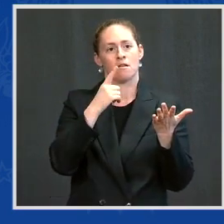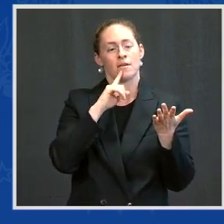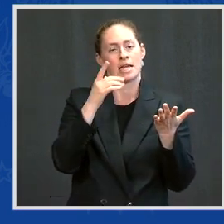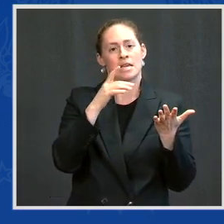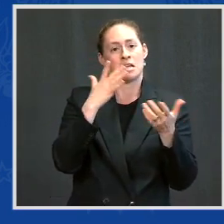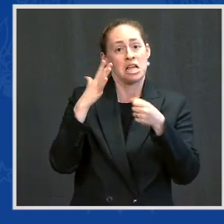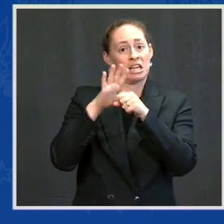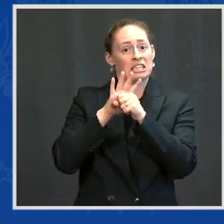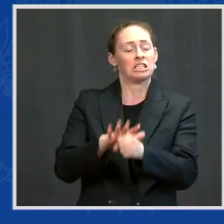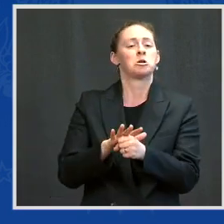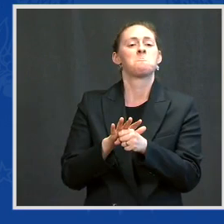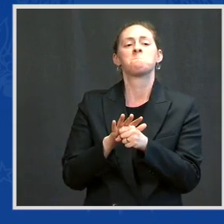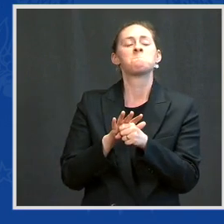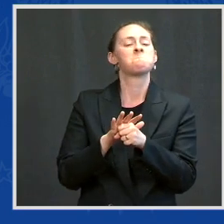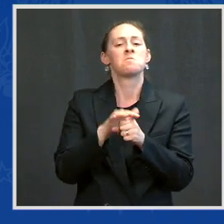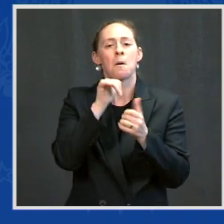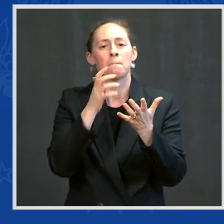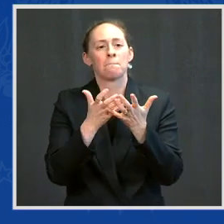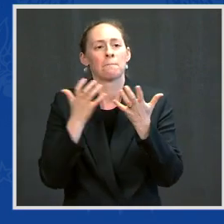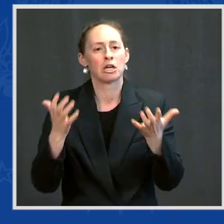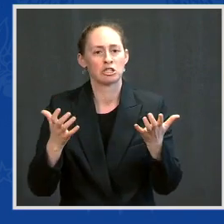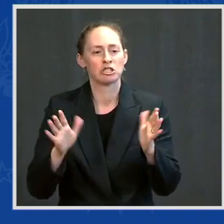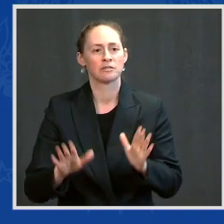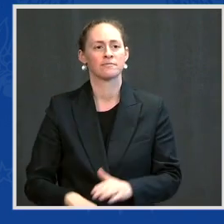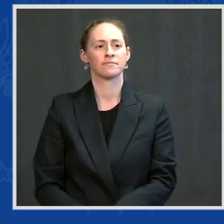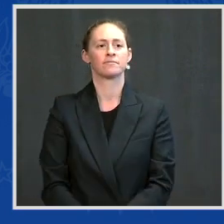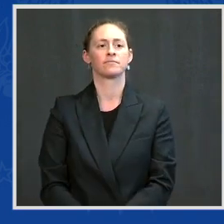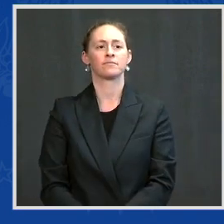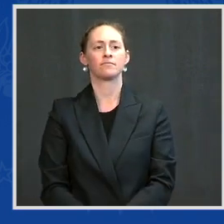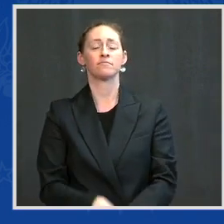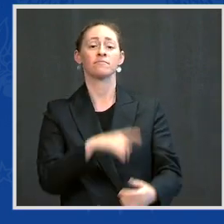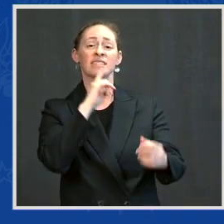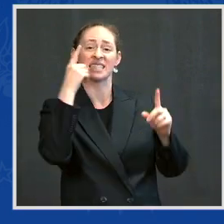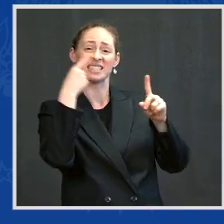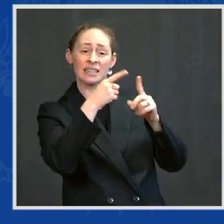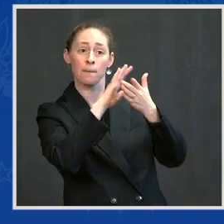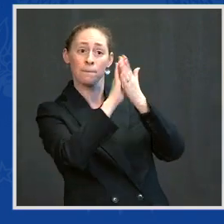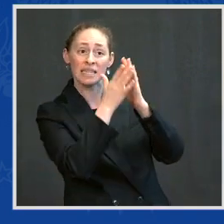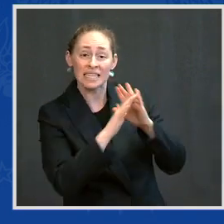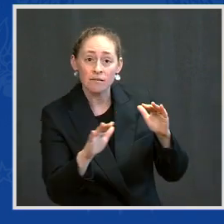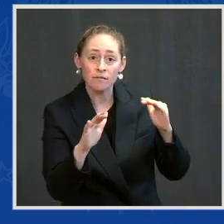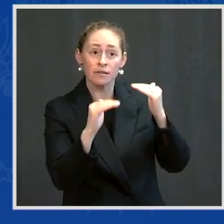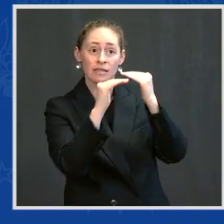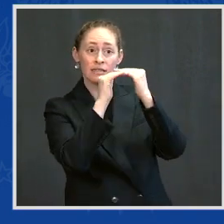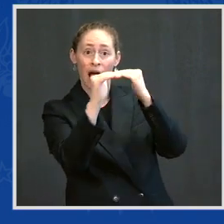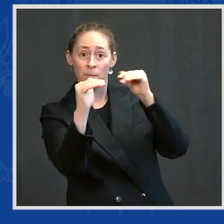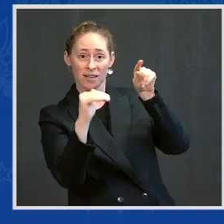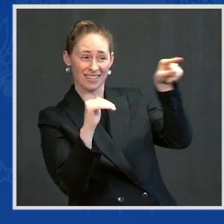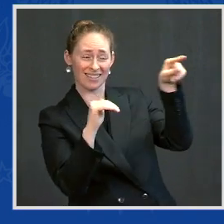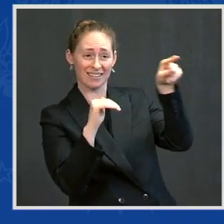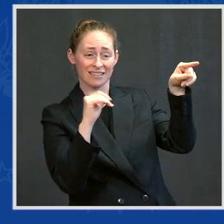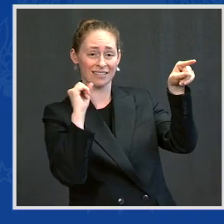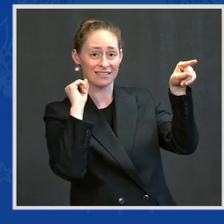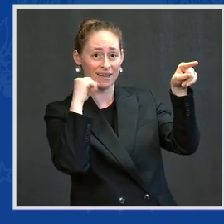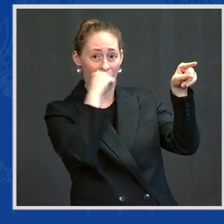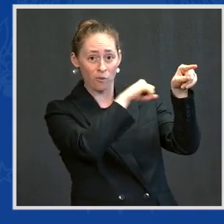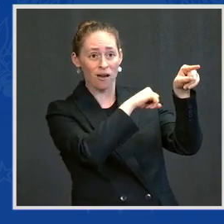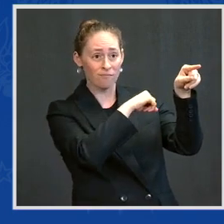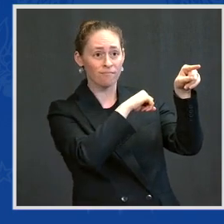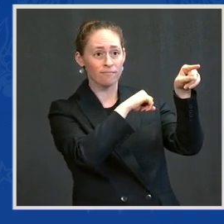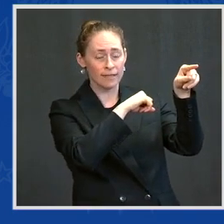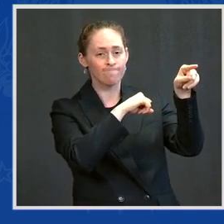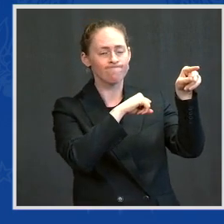as for peace and stability in Taiwan Strait, we agreed